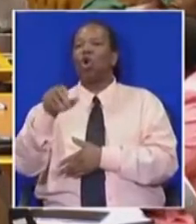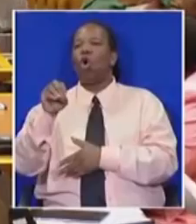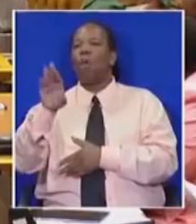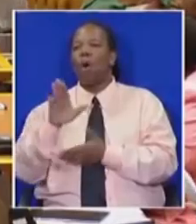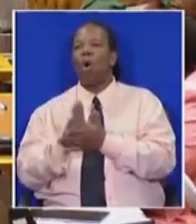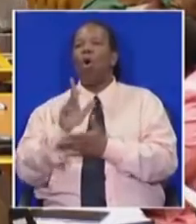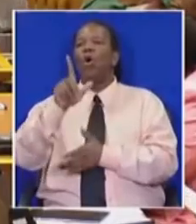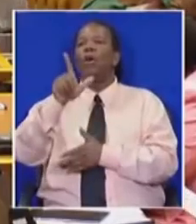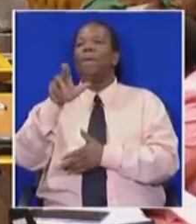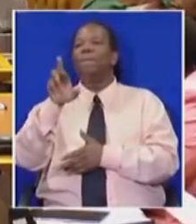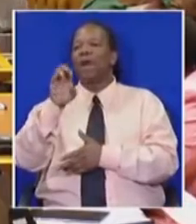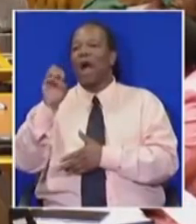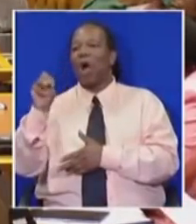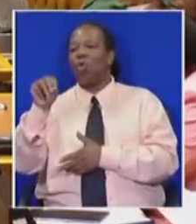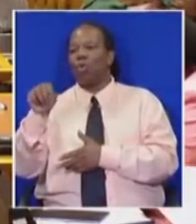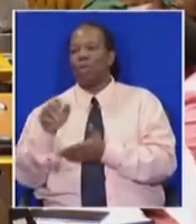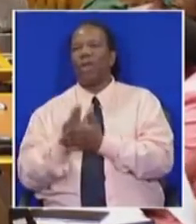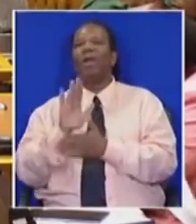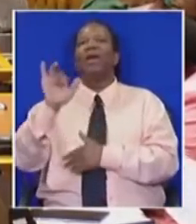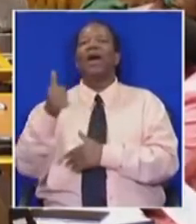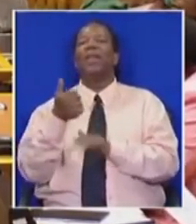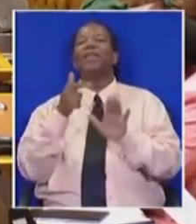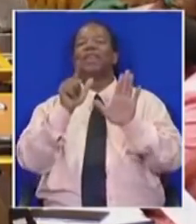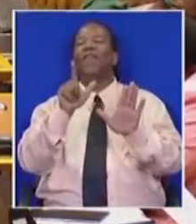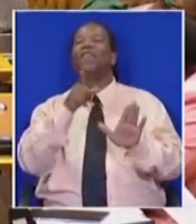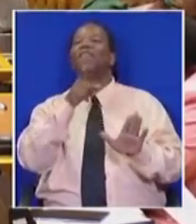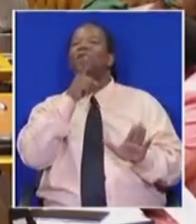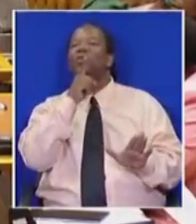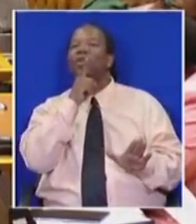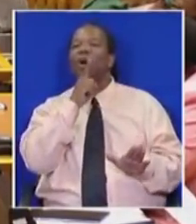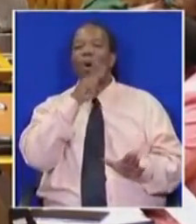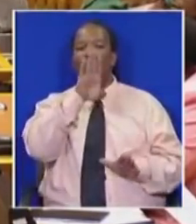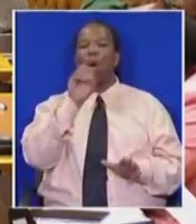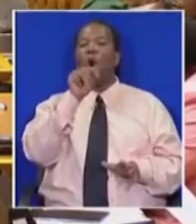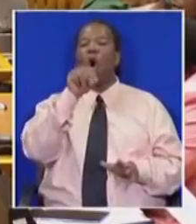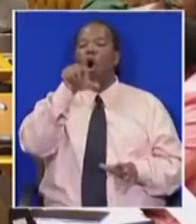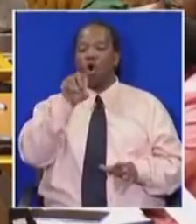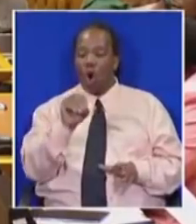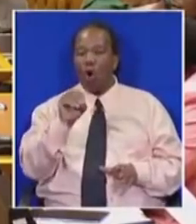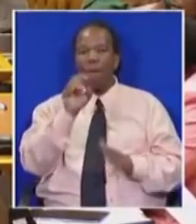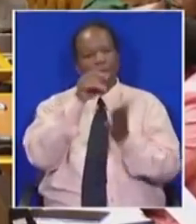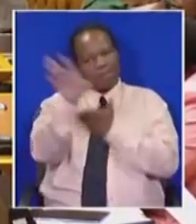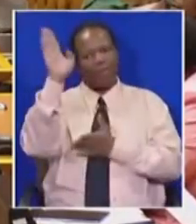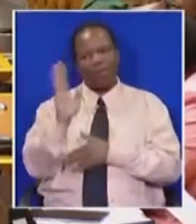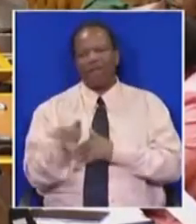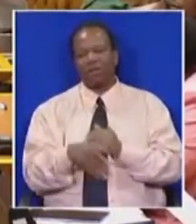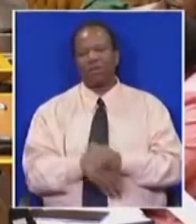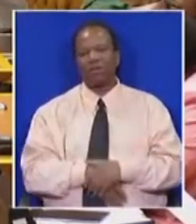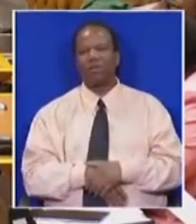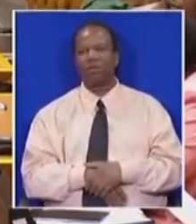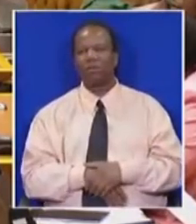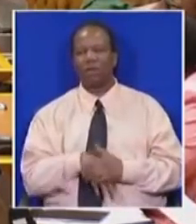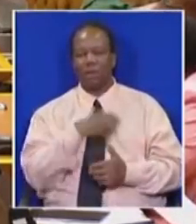Lynn Brown, and Mr. 7,000 rands per night, Bongani Bongo, out of your cabinet.